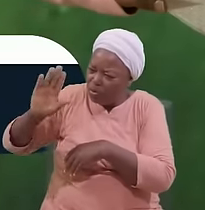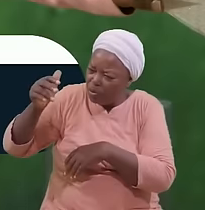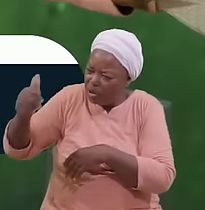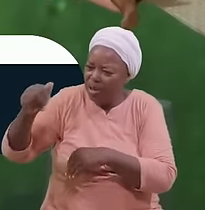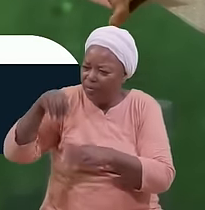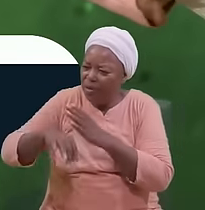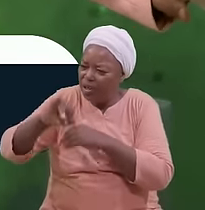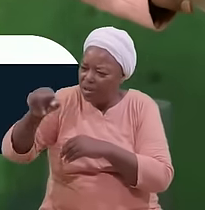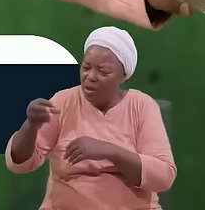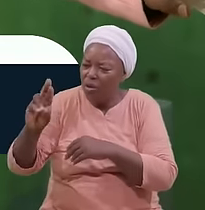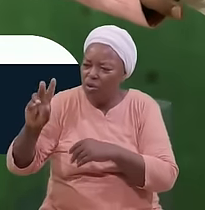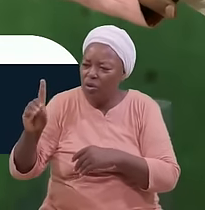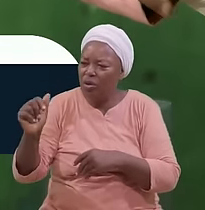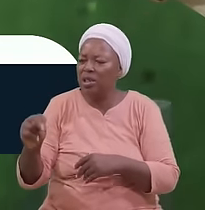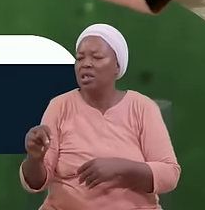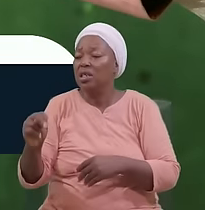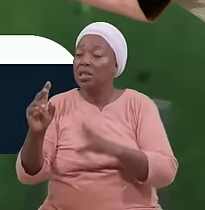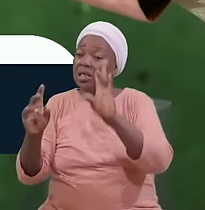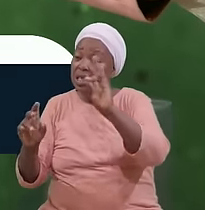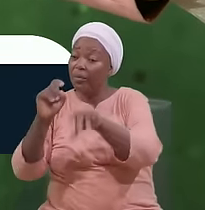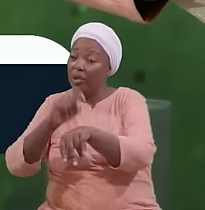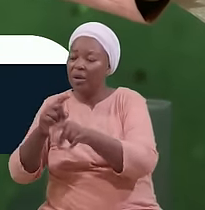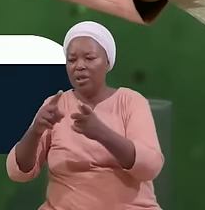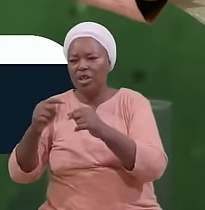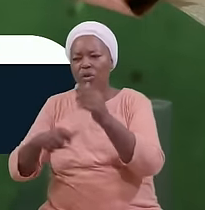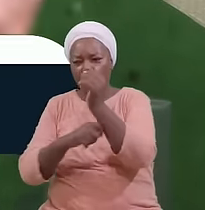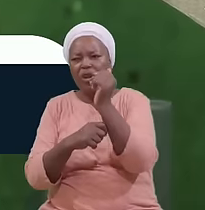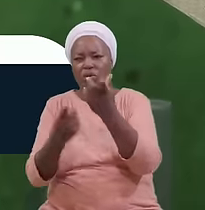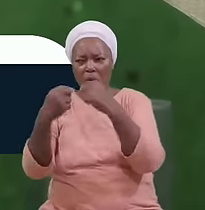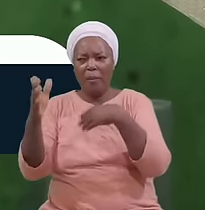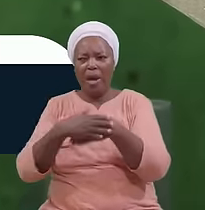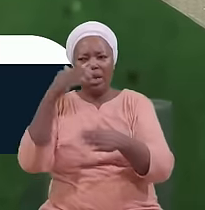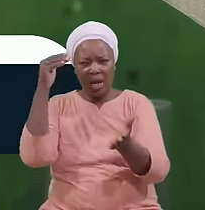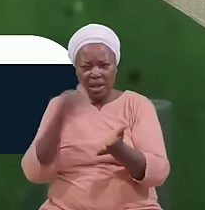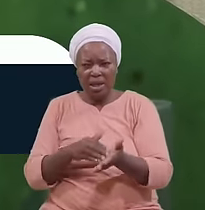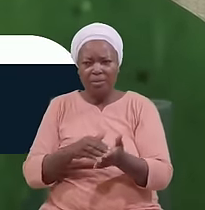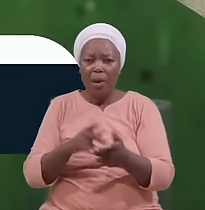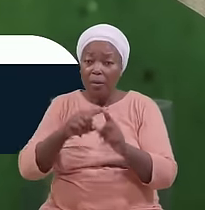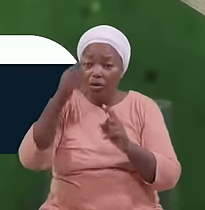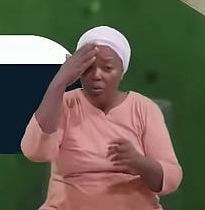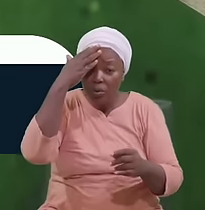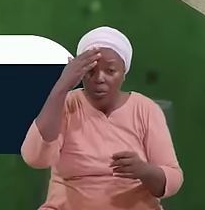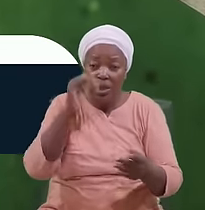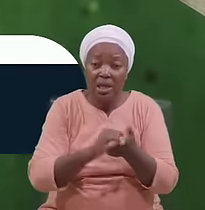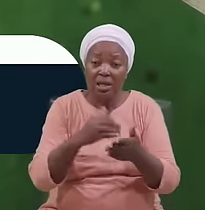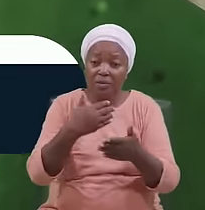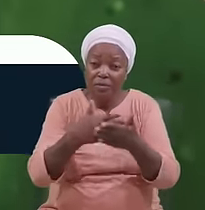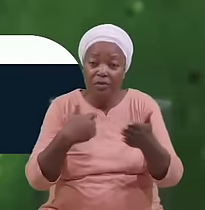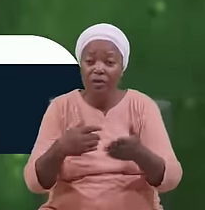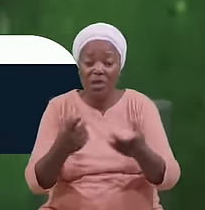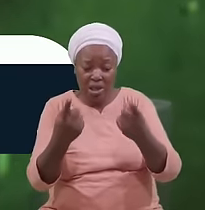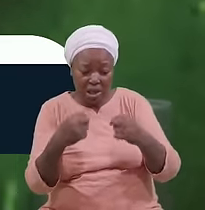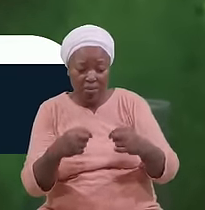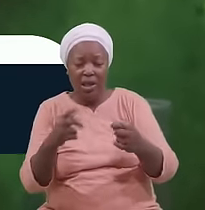7 times and your flesh will come again. But you know, before he came, he had had some